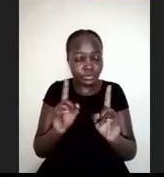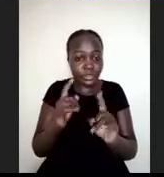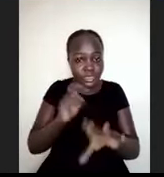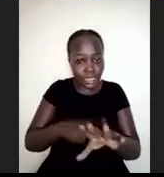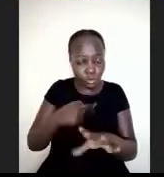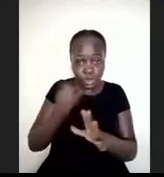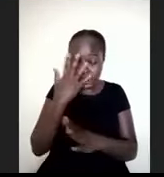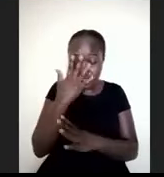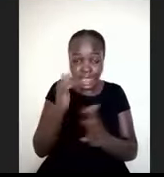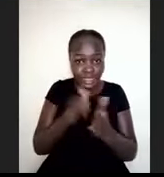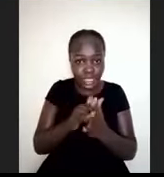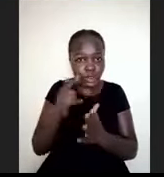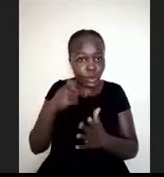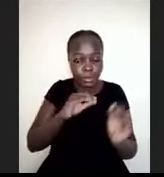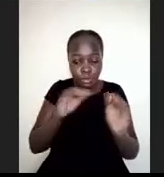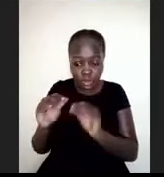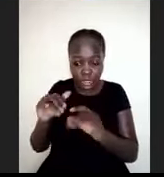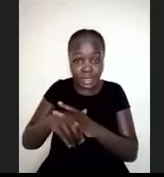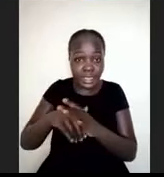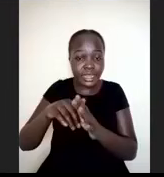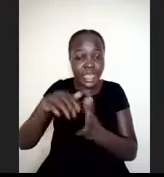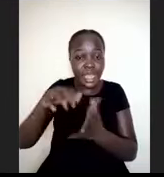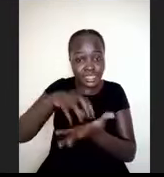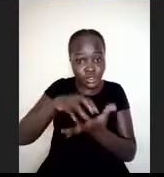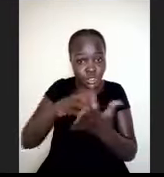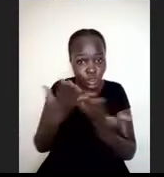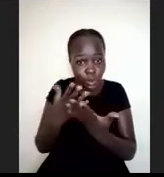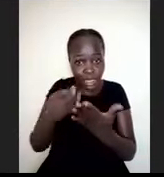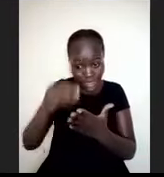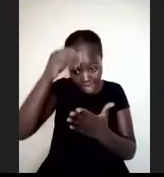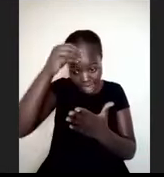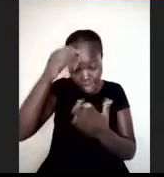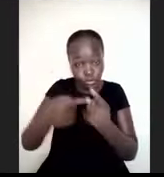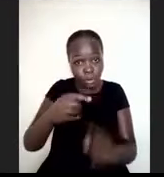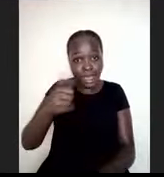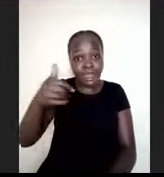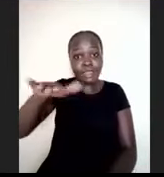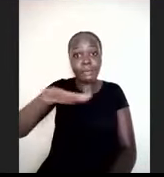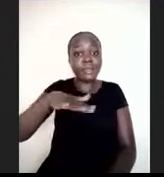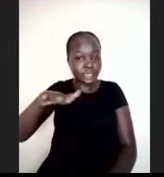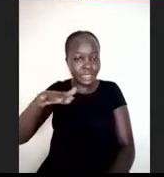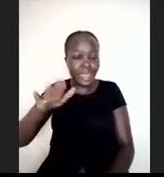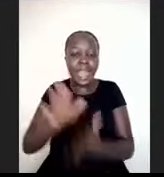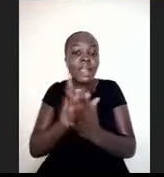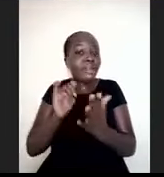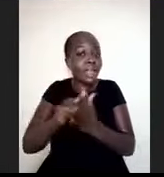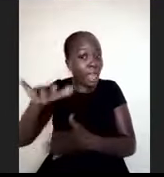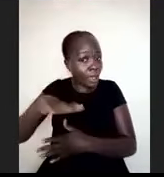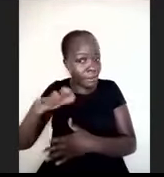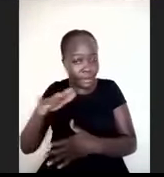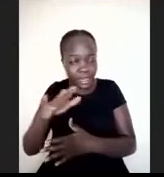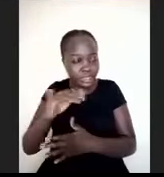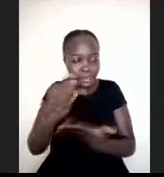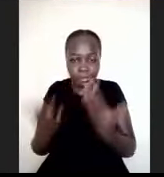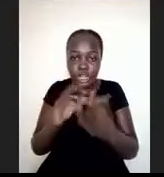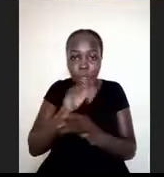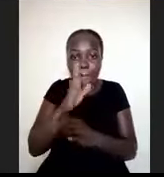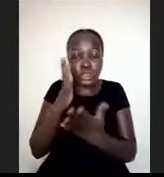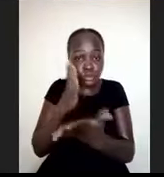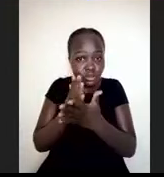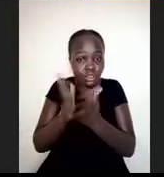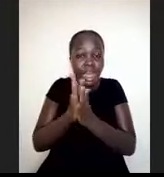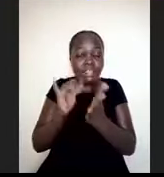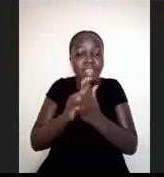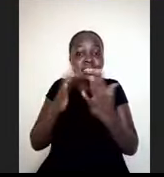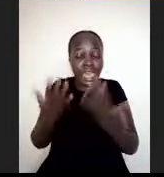them in a situation where they learn from another source, and that source would not be truthful. And that's how we are ending up